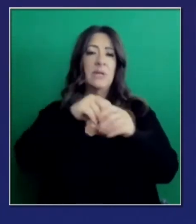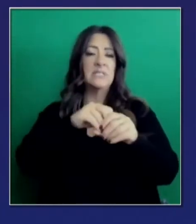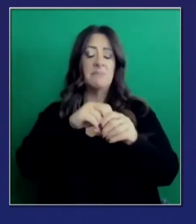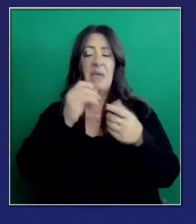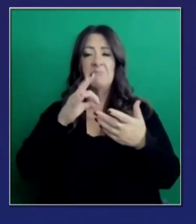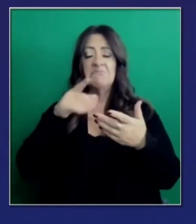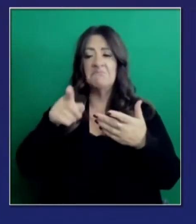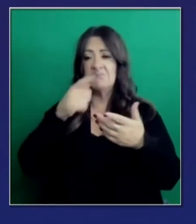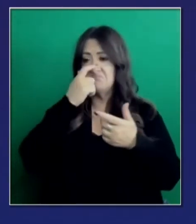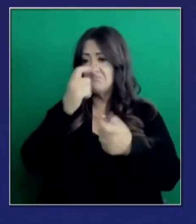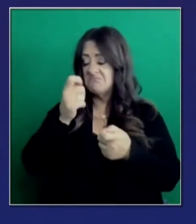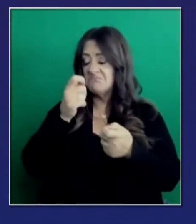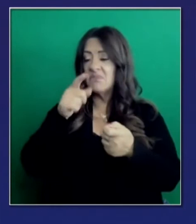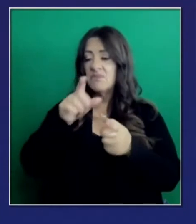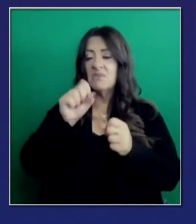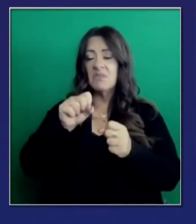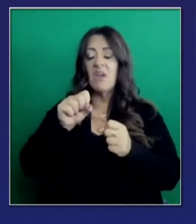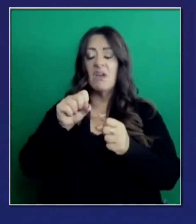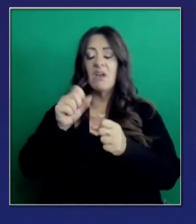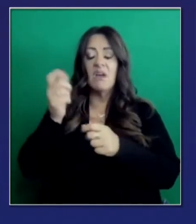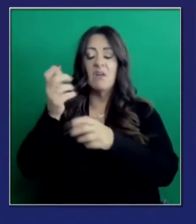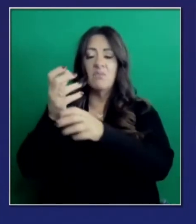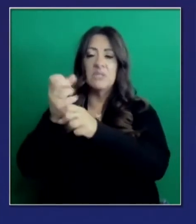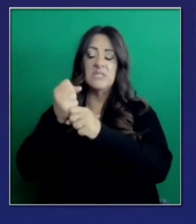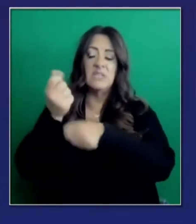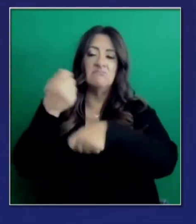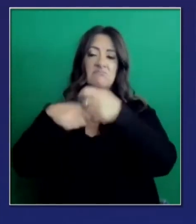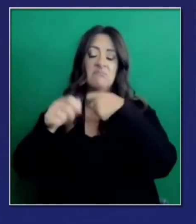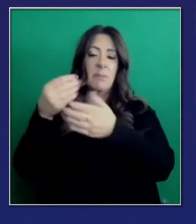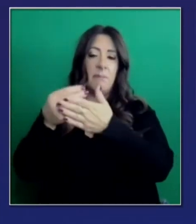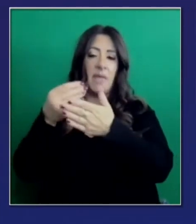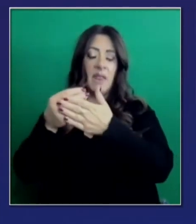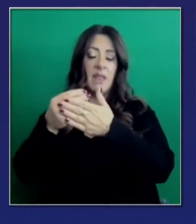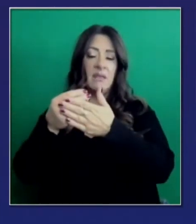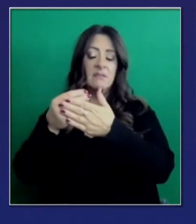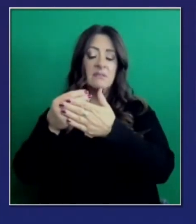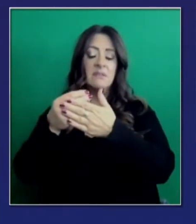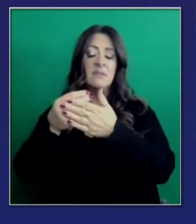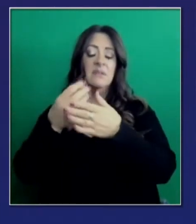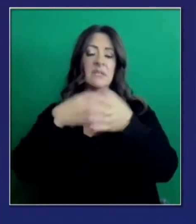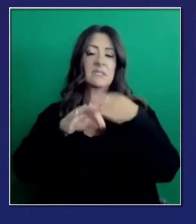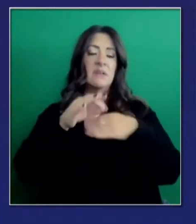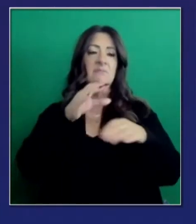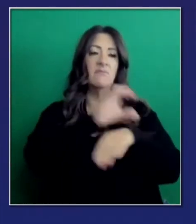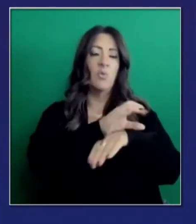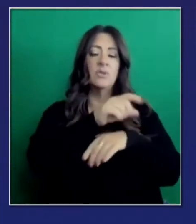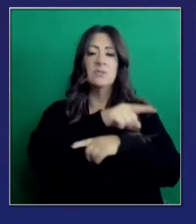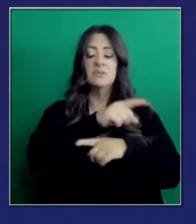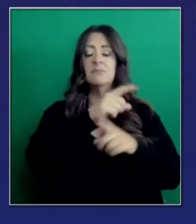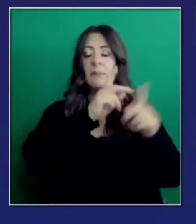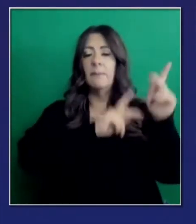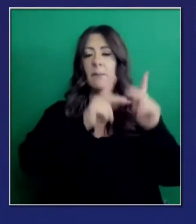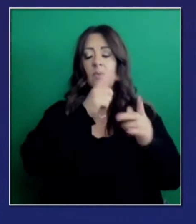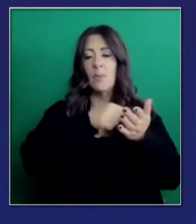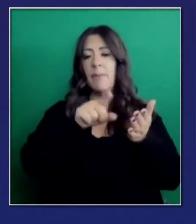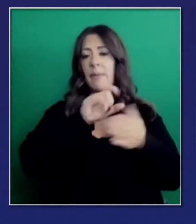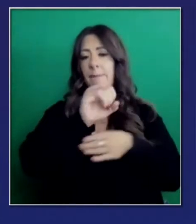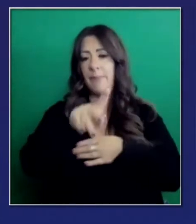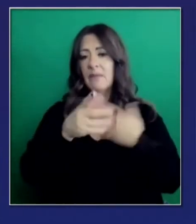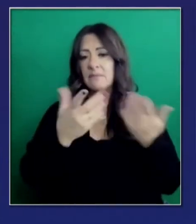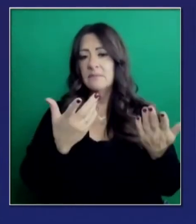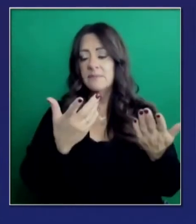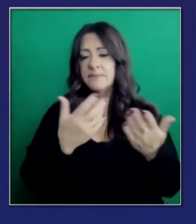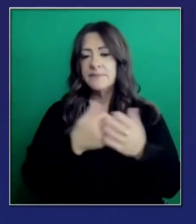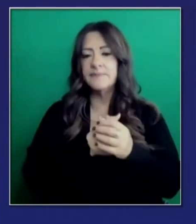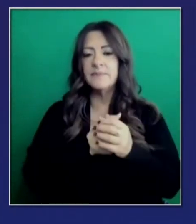direct federal benefit that goes to that landlord. But those tenants are able to at least get their lives